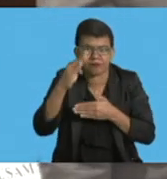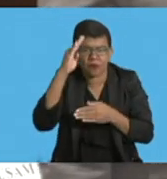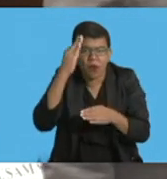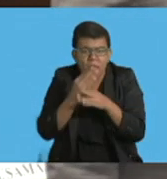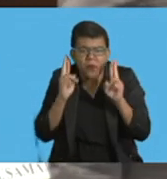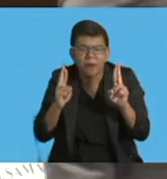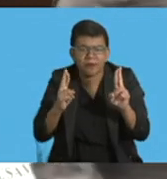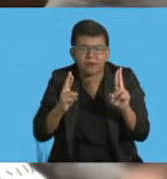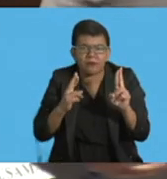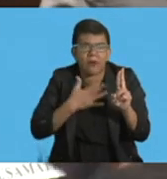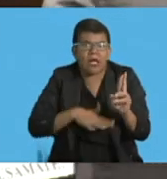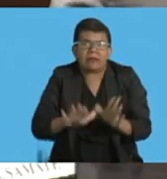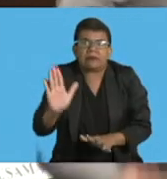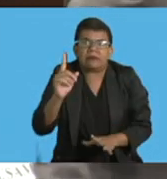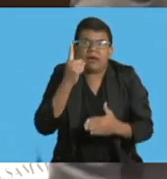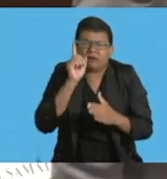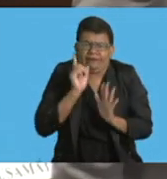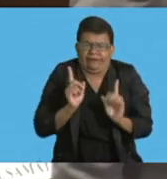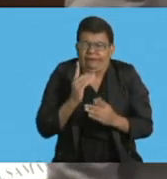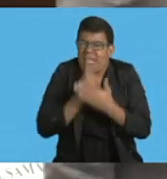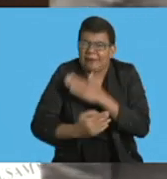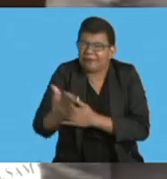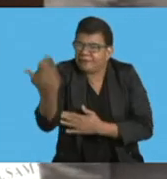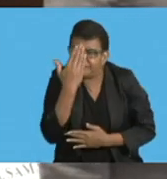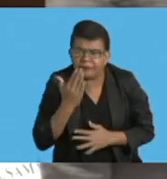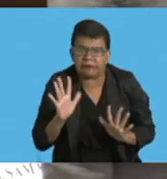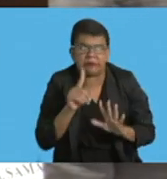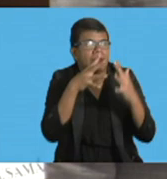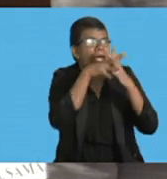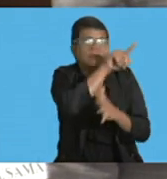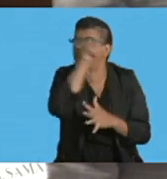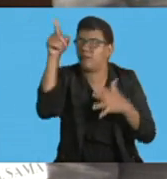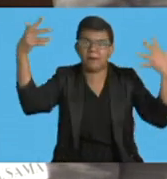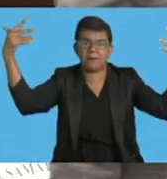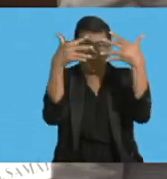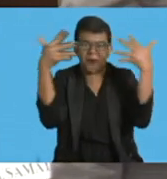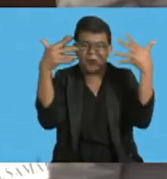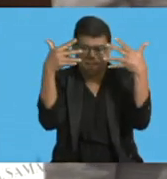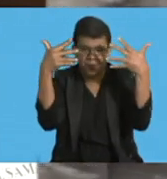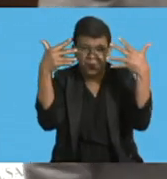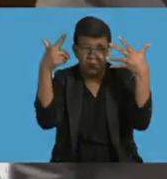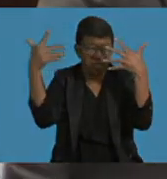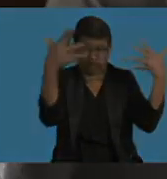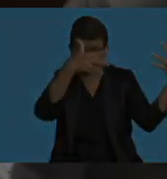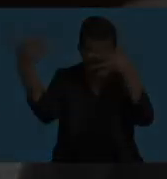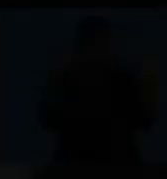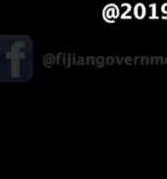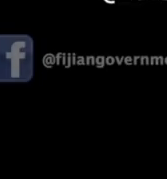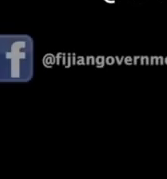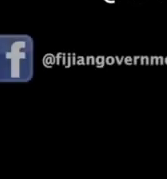happens globally between China and USA and in the Middle East, that we should be able to ride out this period. Thank you, Mr. Speaker, sir.